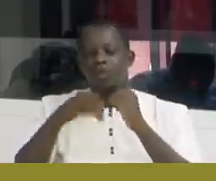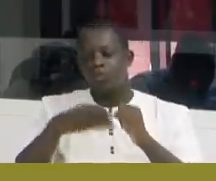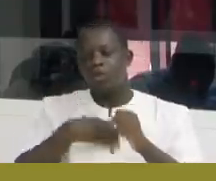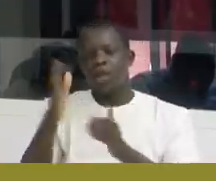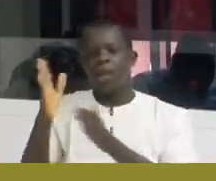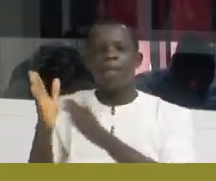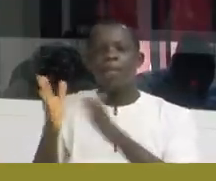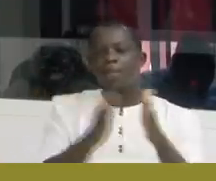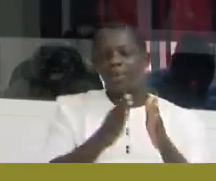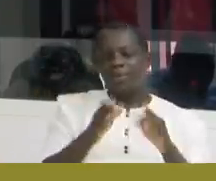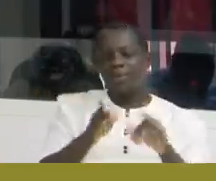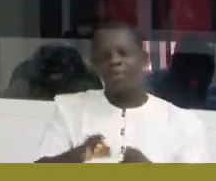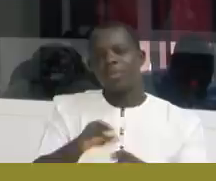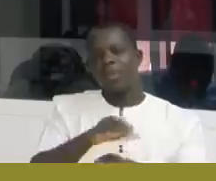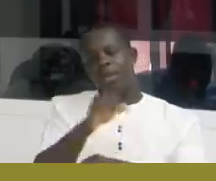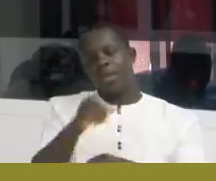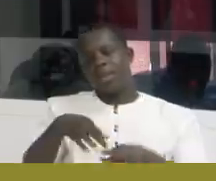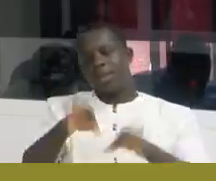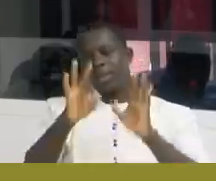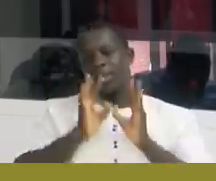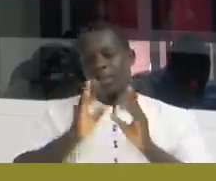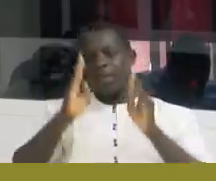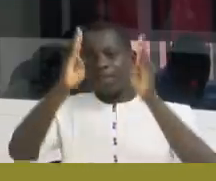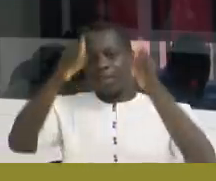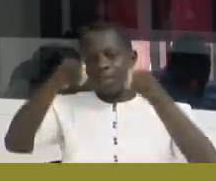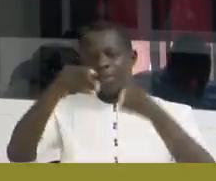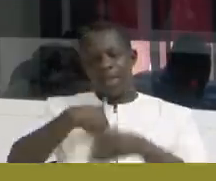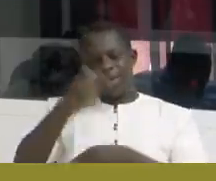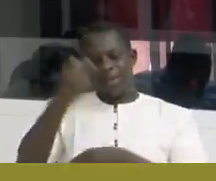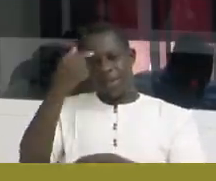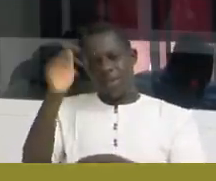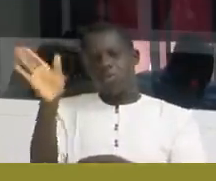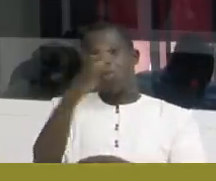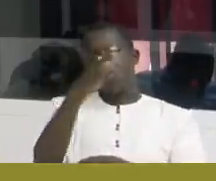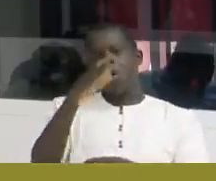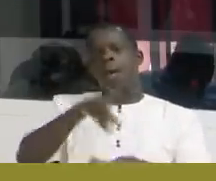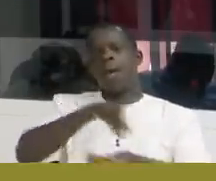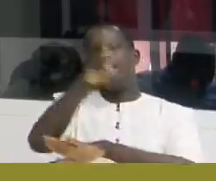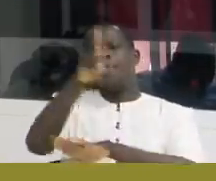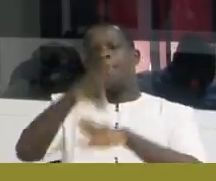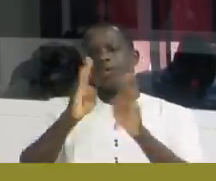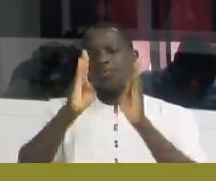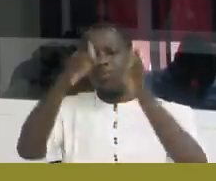bridge, I went ahead to the bridge with my Otlis.